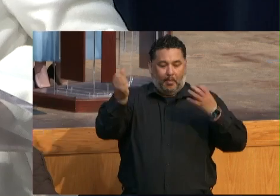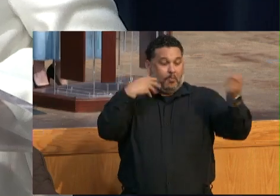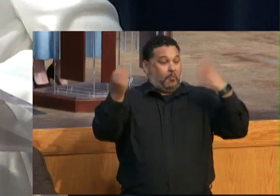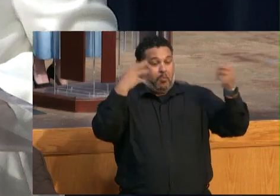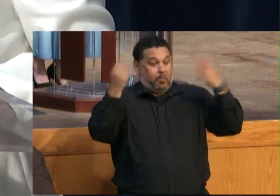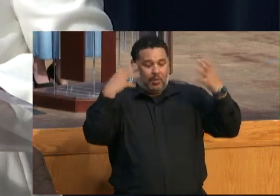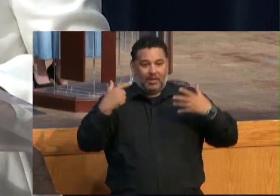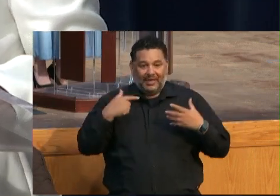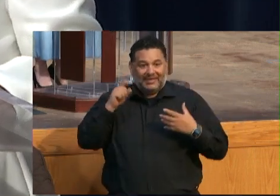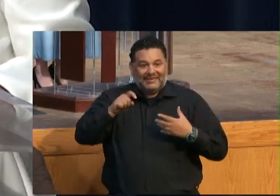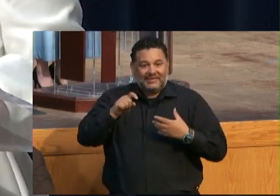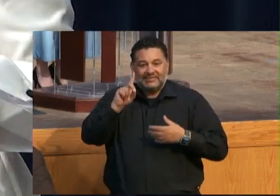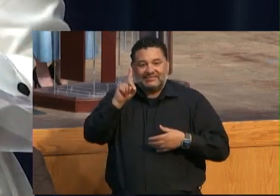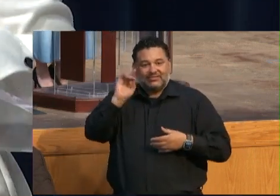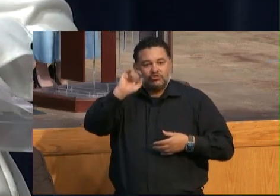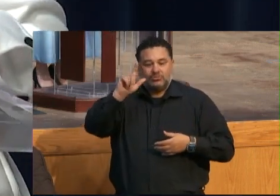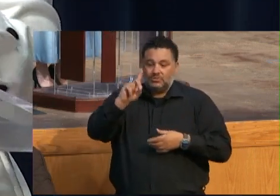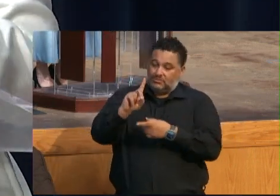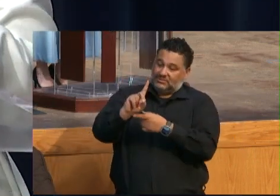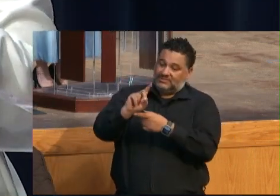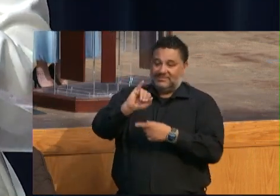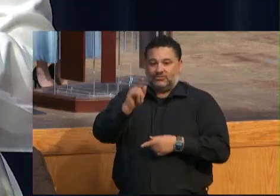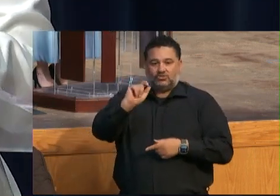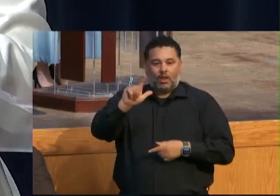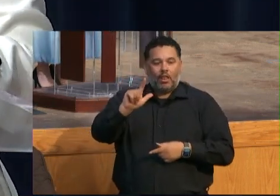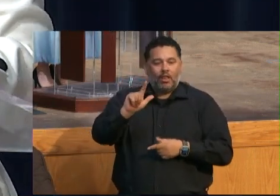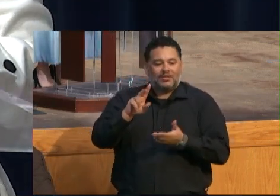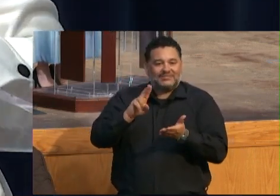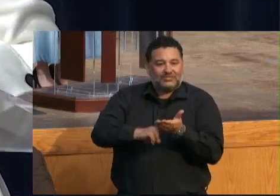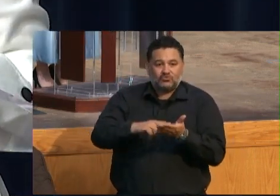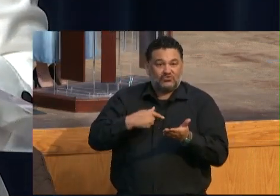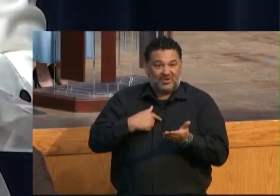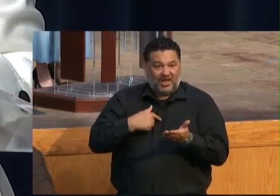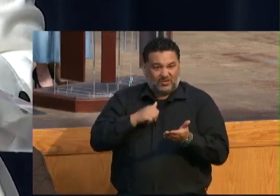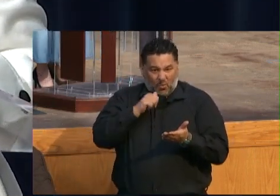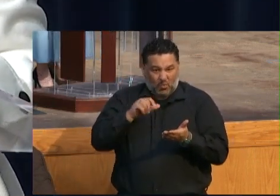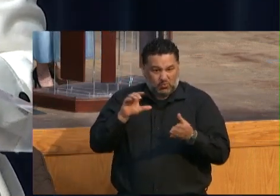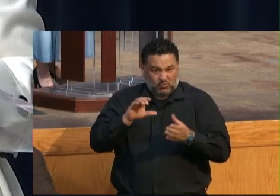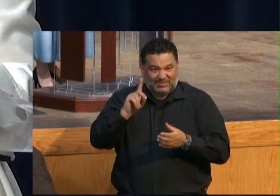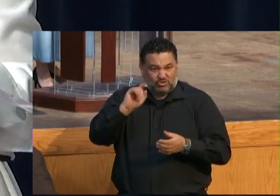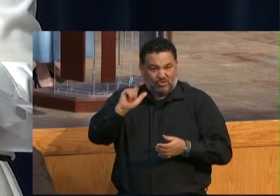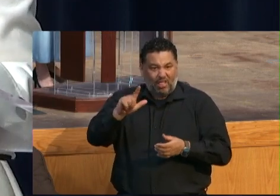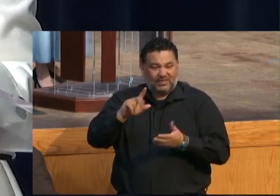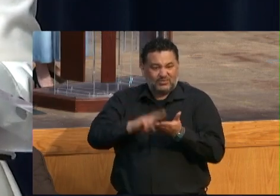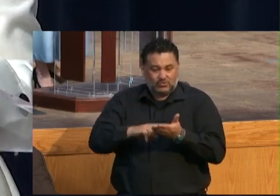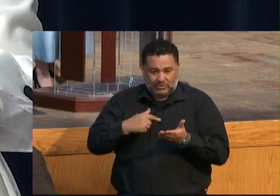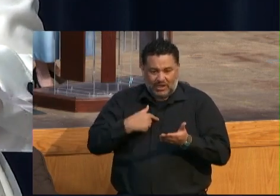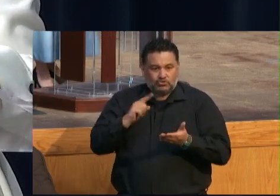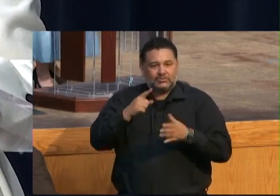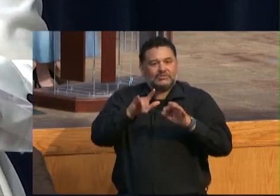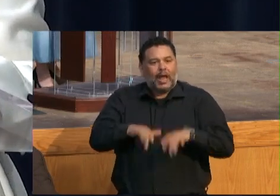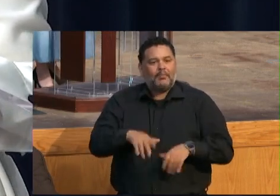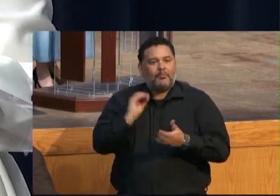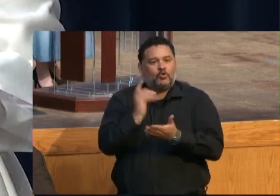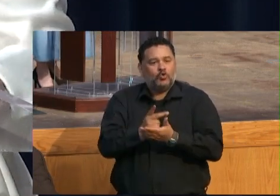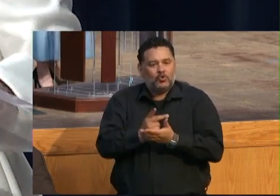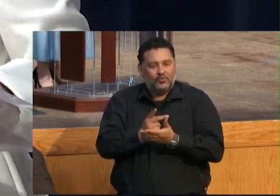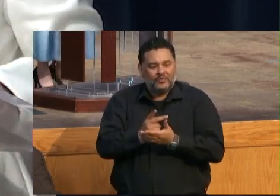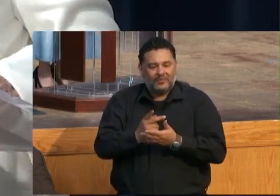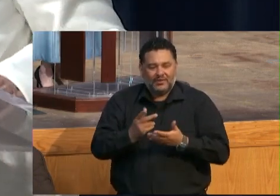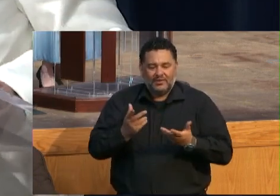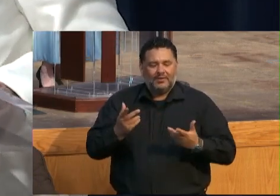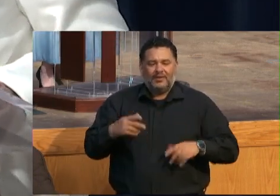the digital signatures. I just type approved, and then Bree puts the digital signatures on there. And then